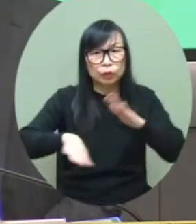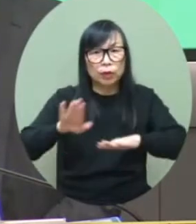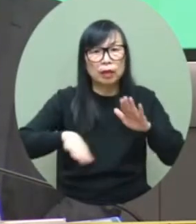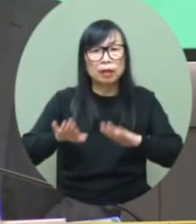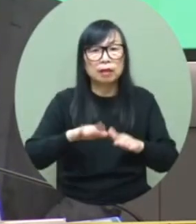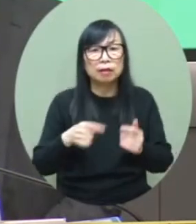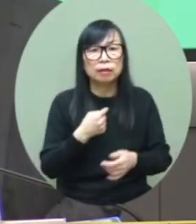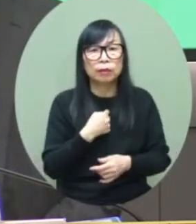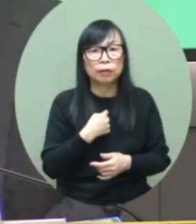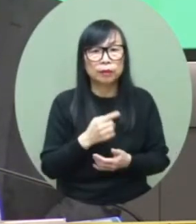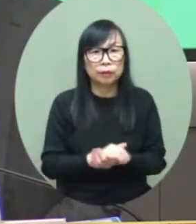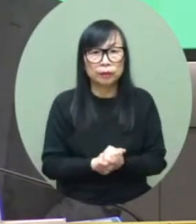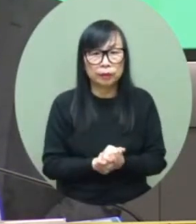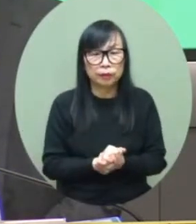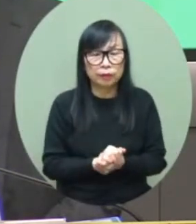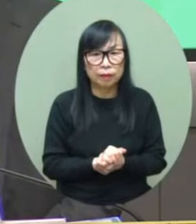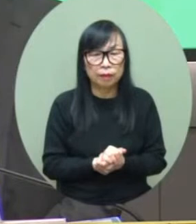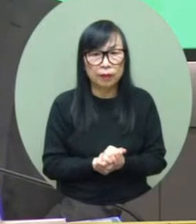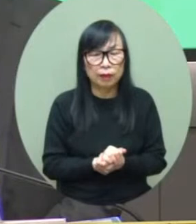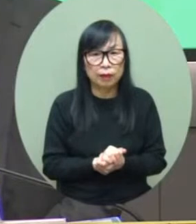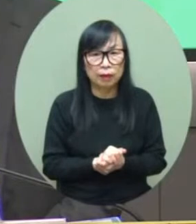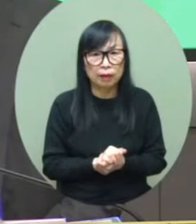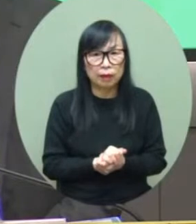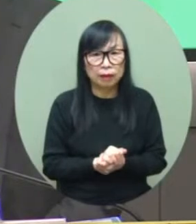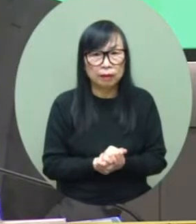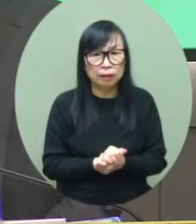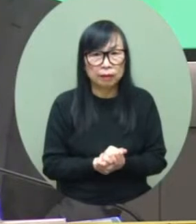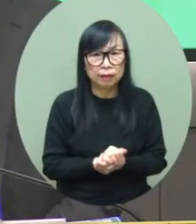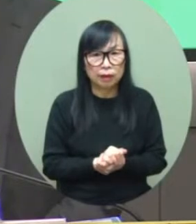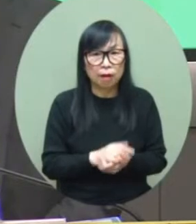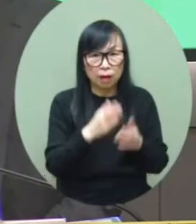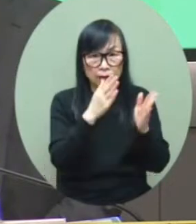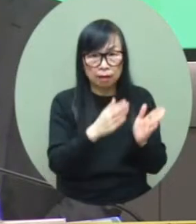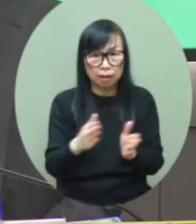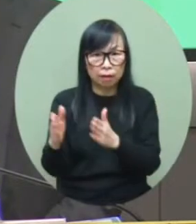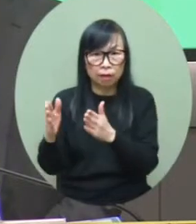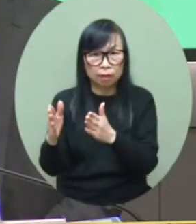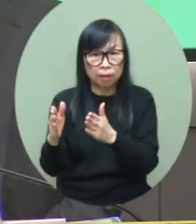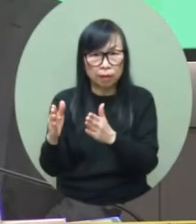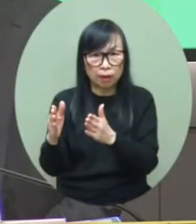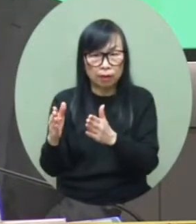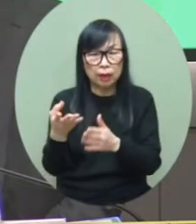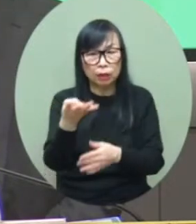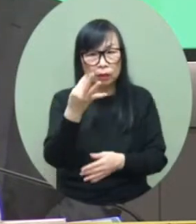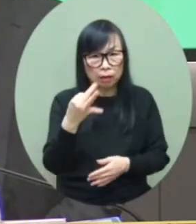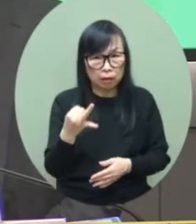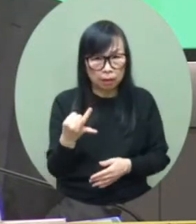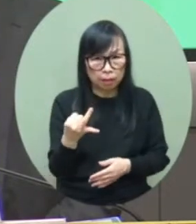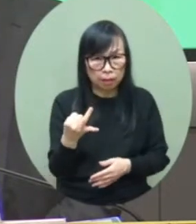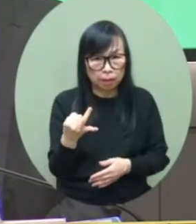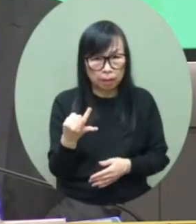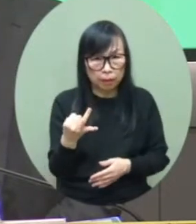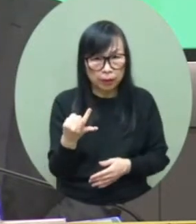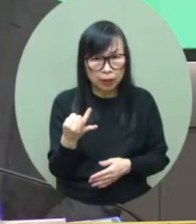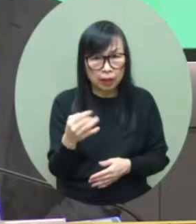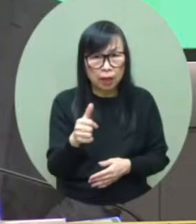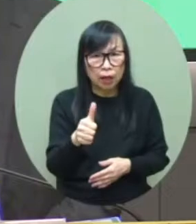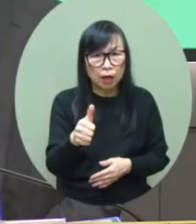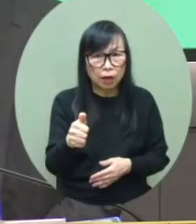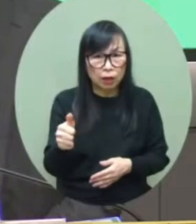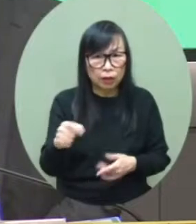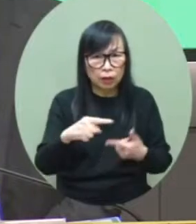every step of the way, we've been working carefully, taking care of all the details. Now,